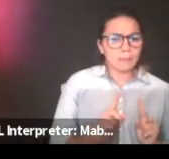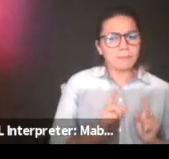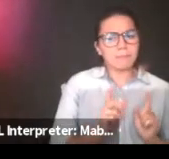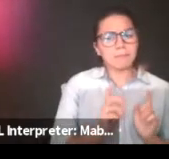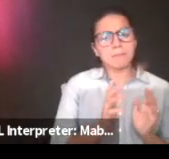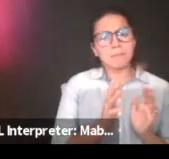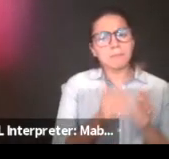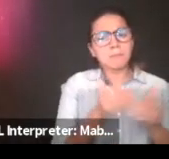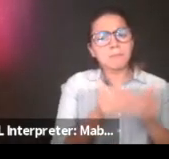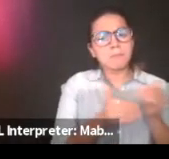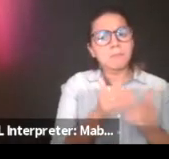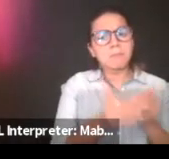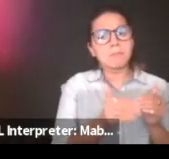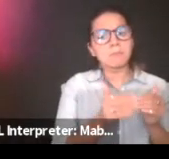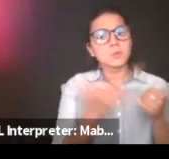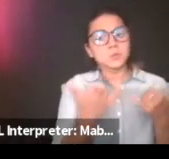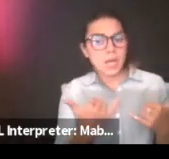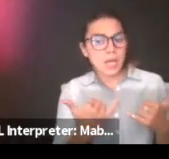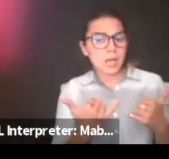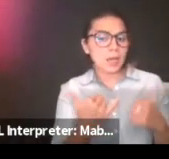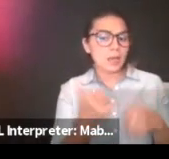Alicia.